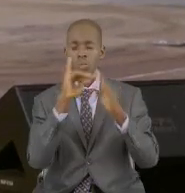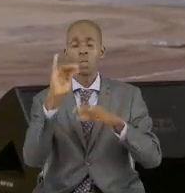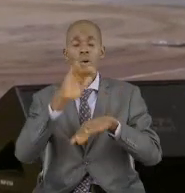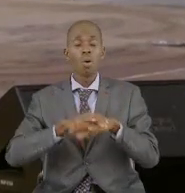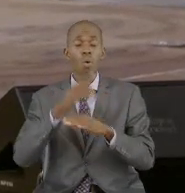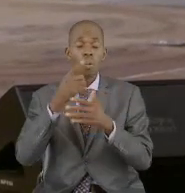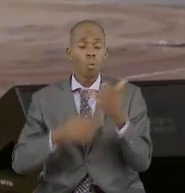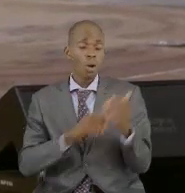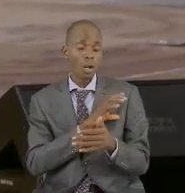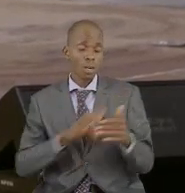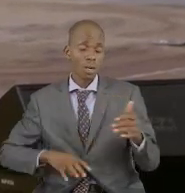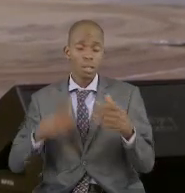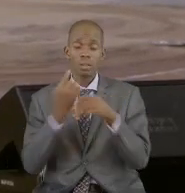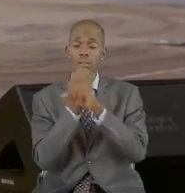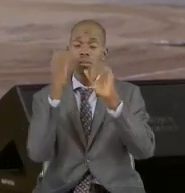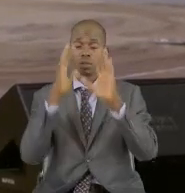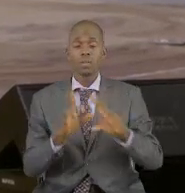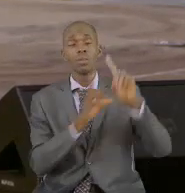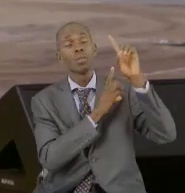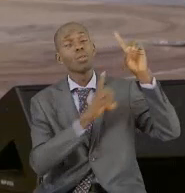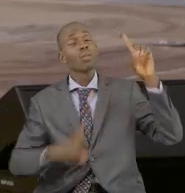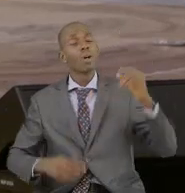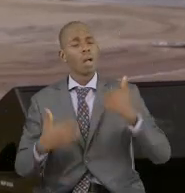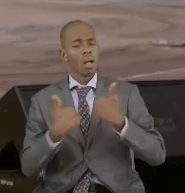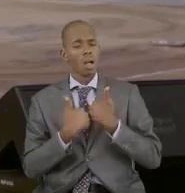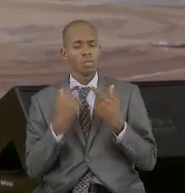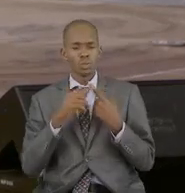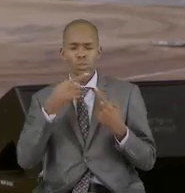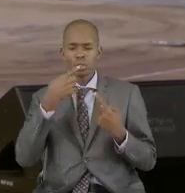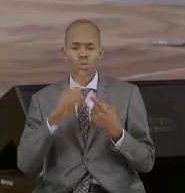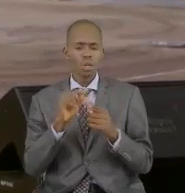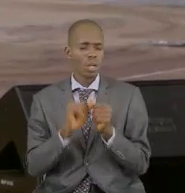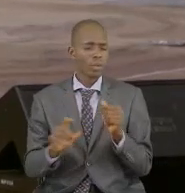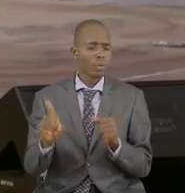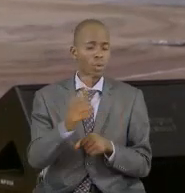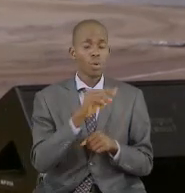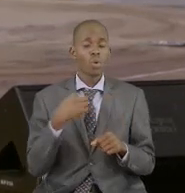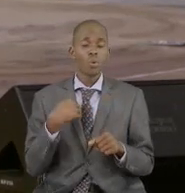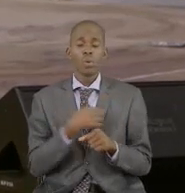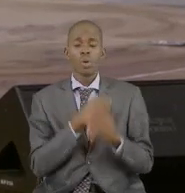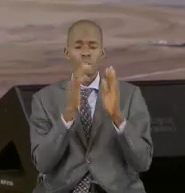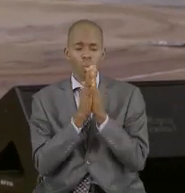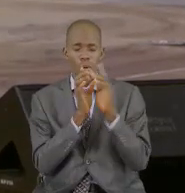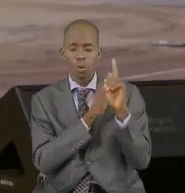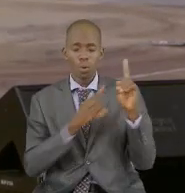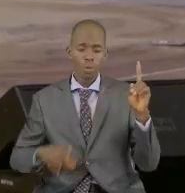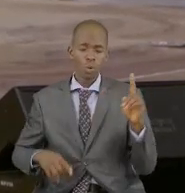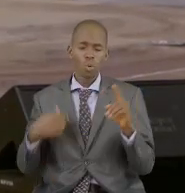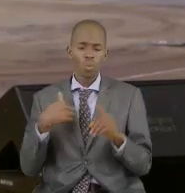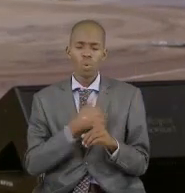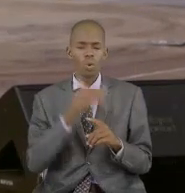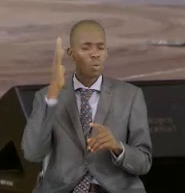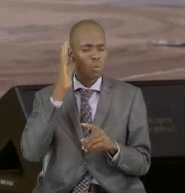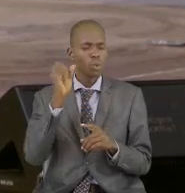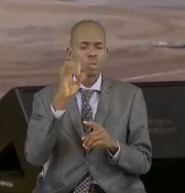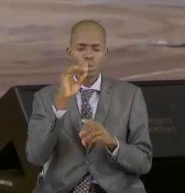Christ, the Savior, the Lord, has to say to each one. And we pray, Lord, we'll so honor you